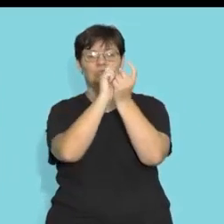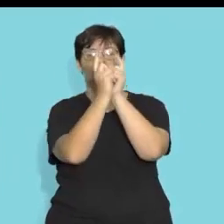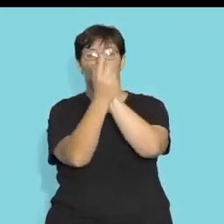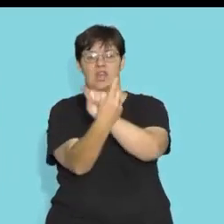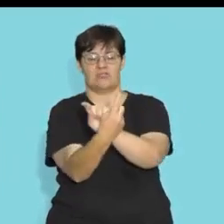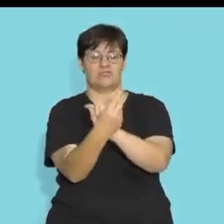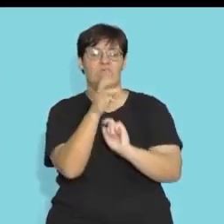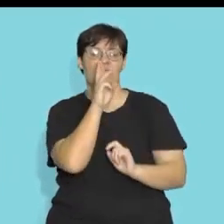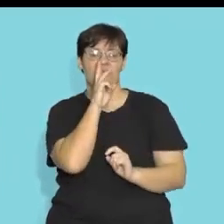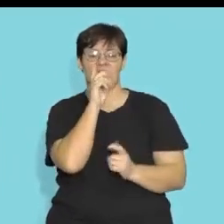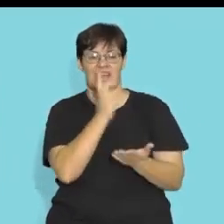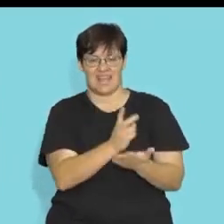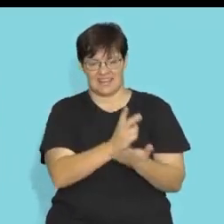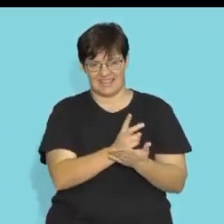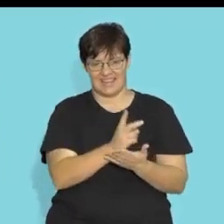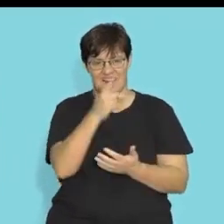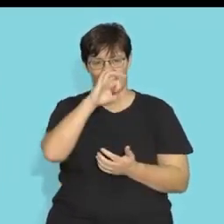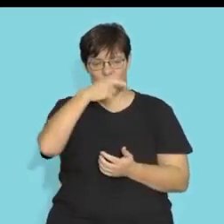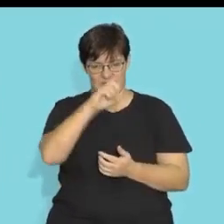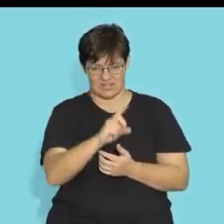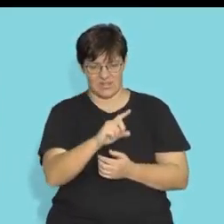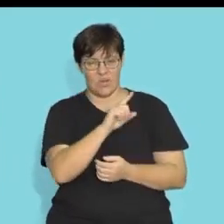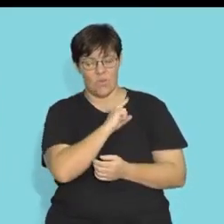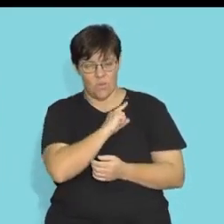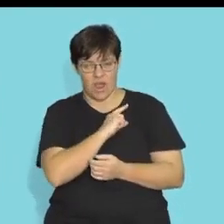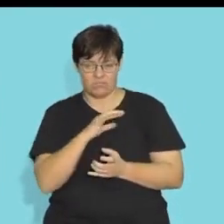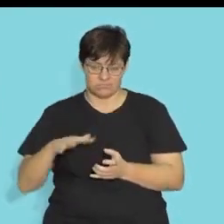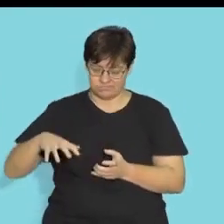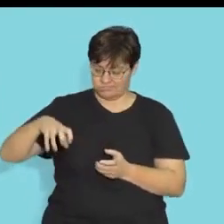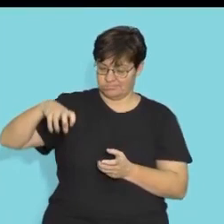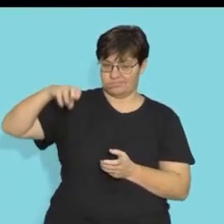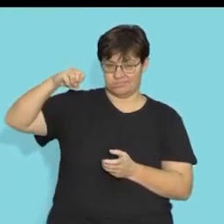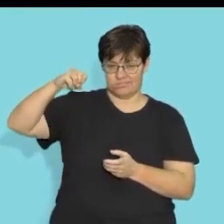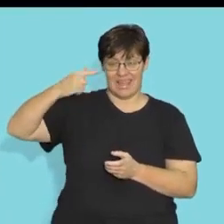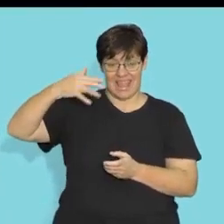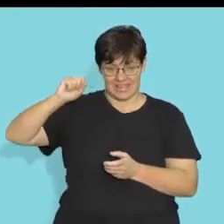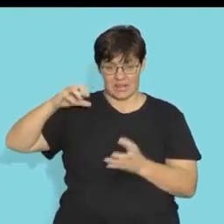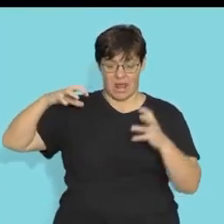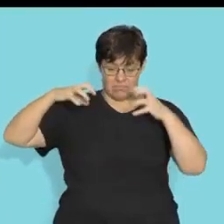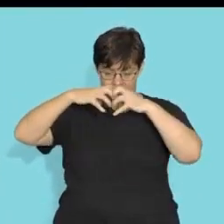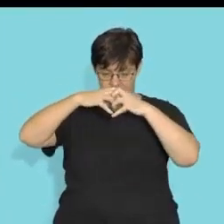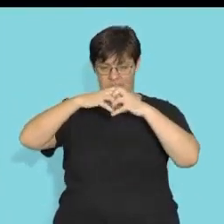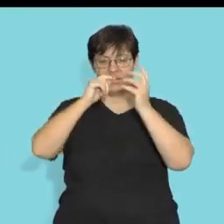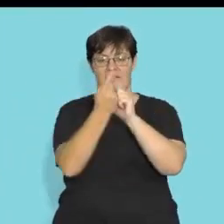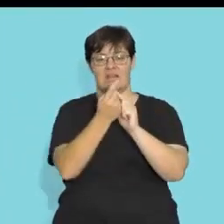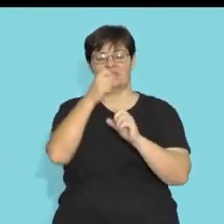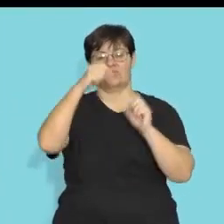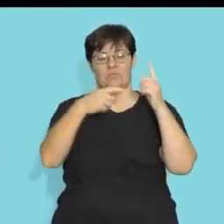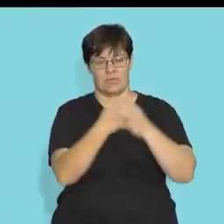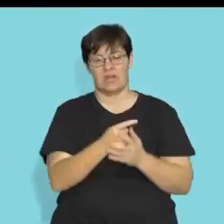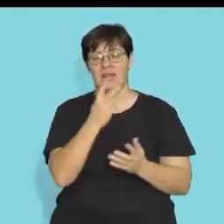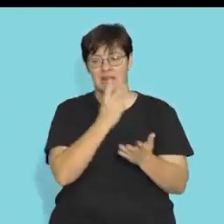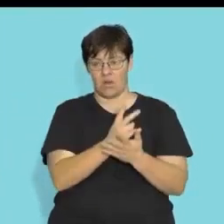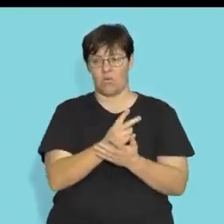these larger clouds essentially are clouds that have built up as a result of the large amounts of water vapor that is evaporated.